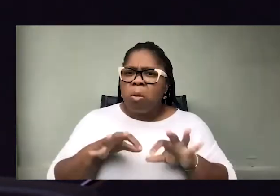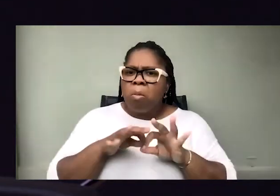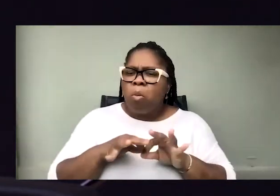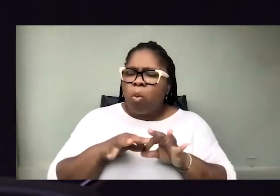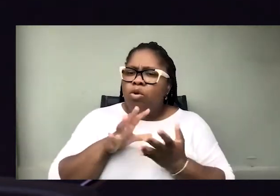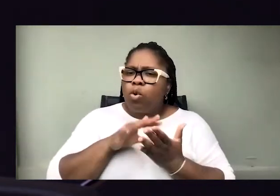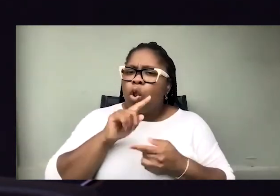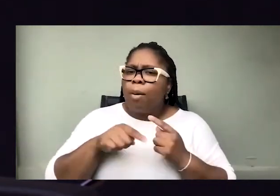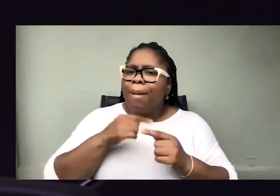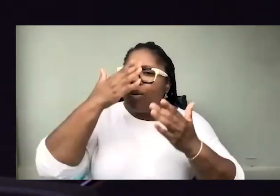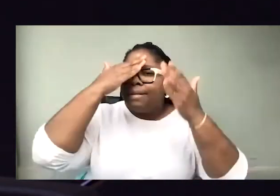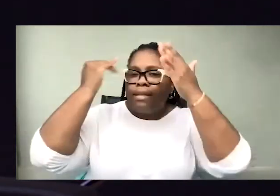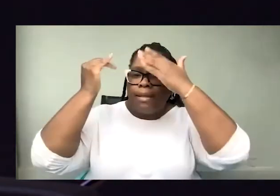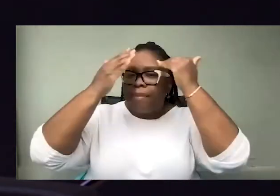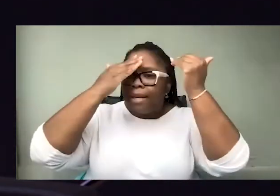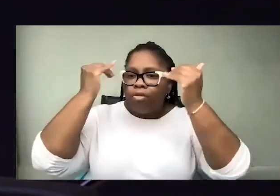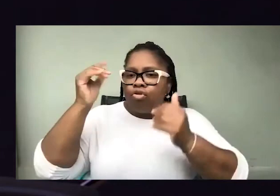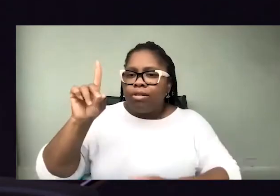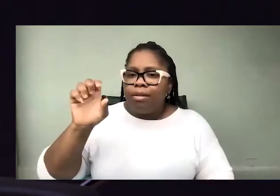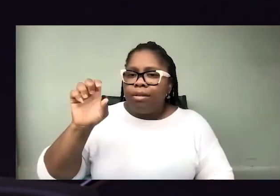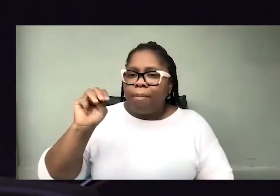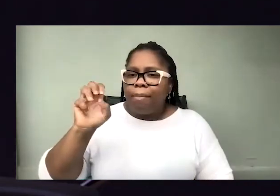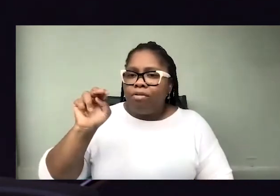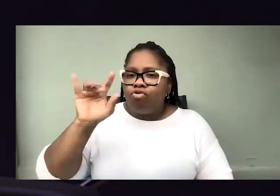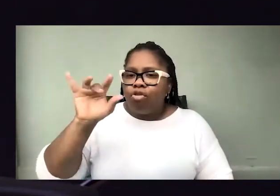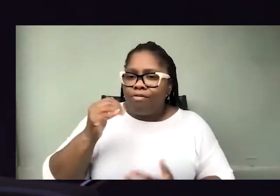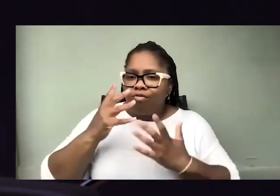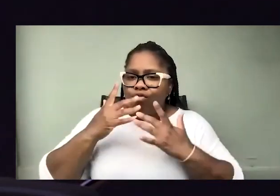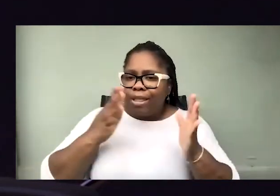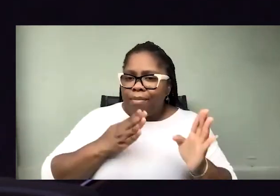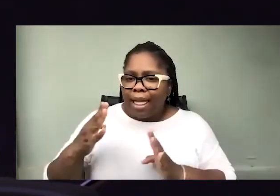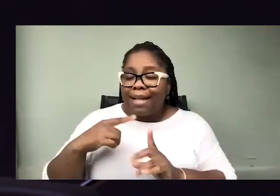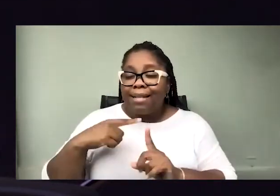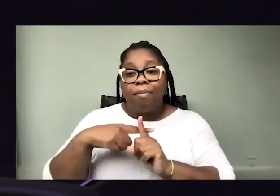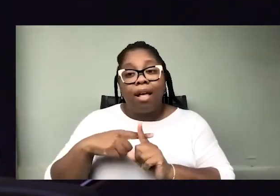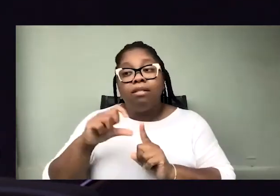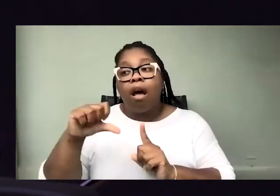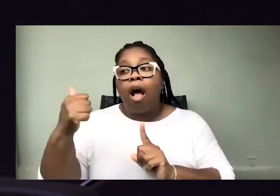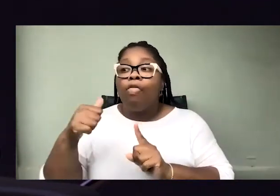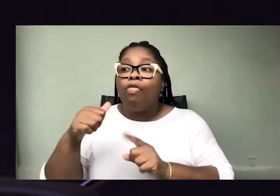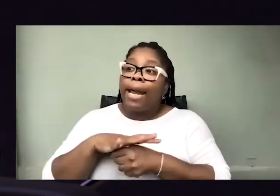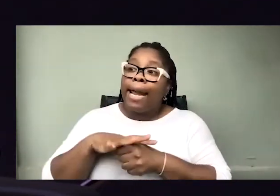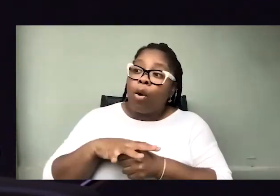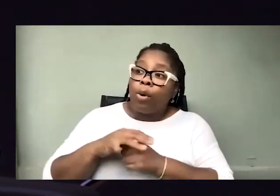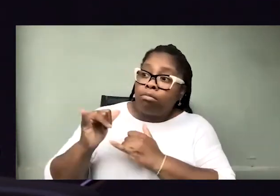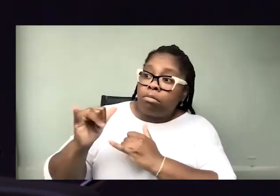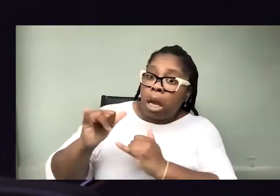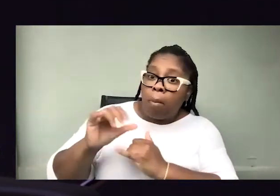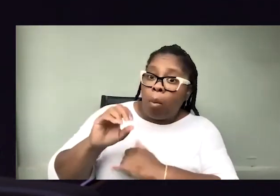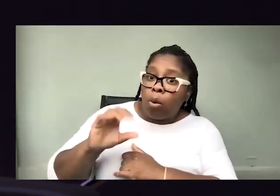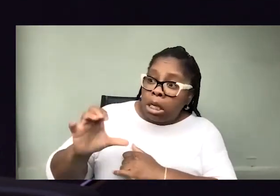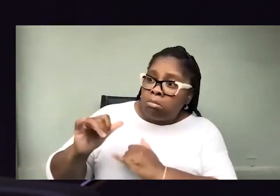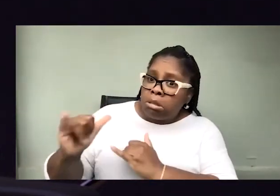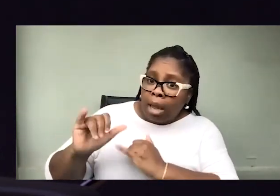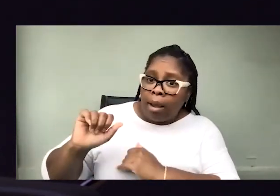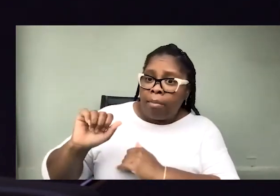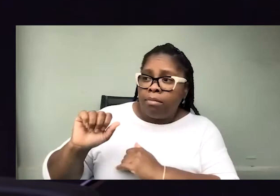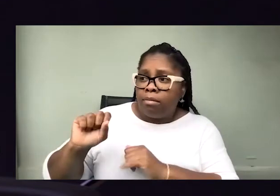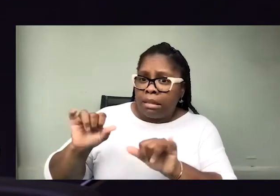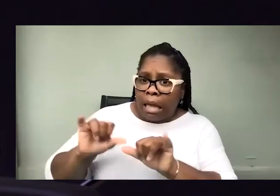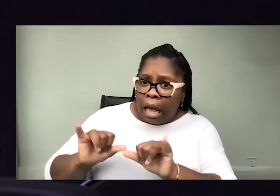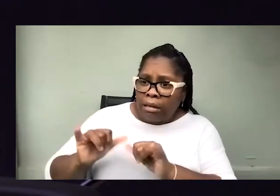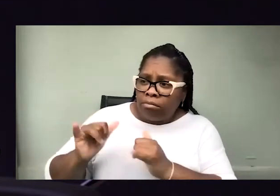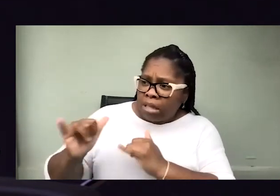dementia-friendly plans, as well as models in areas that are similar to Orange County, similar in size with similar